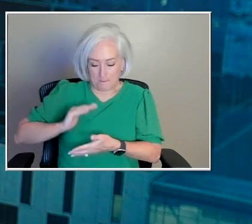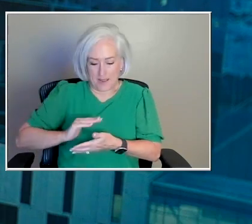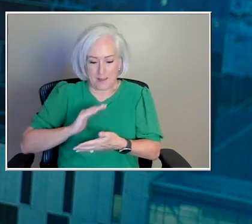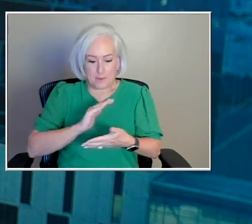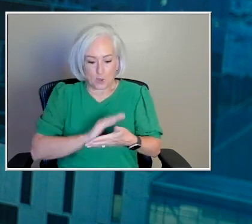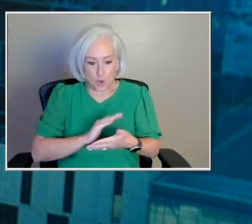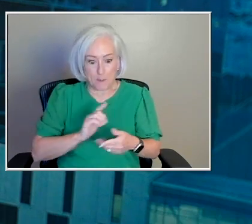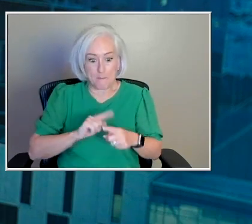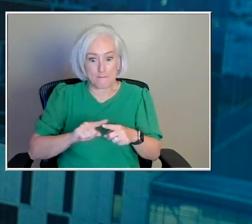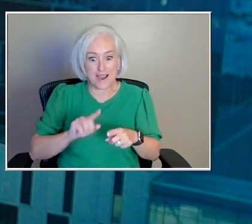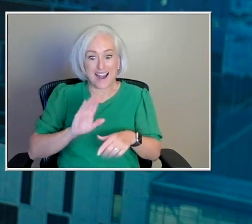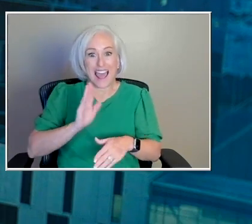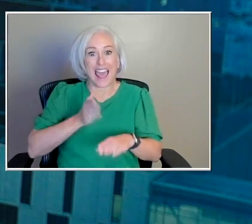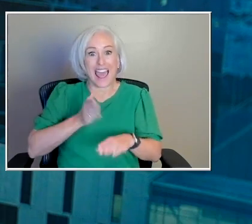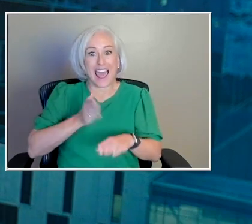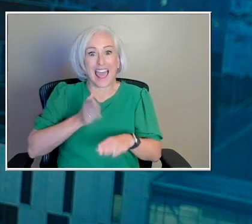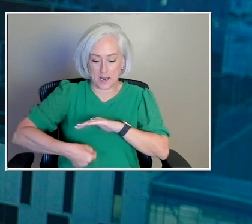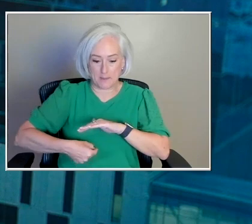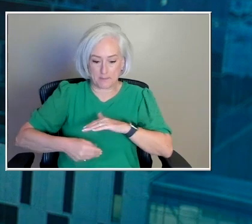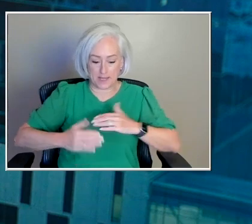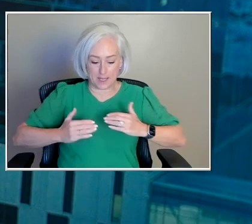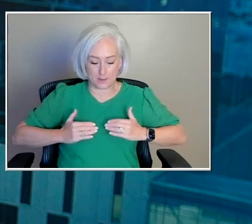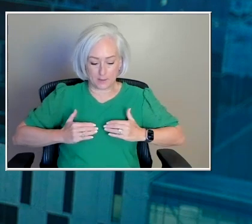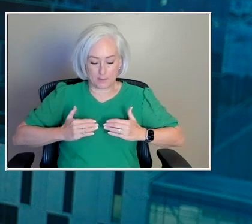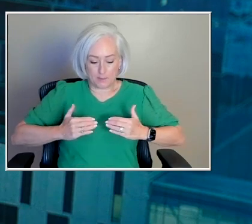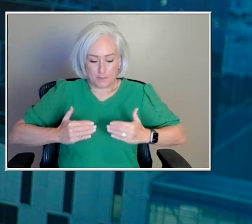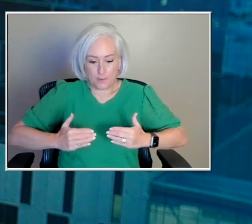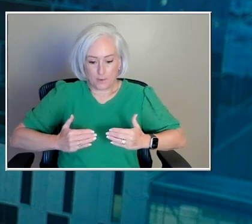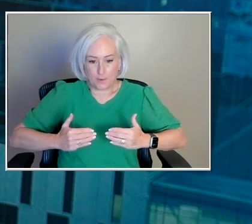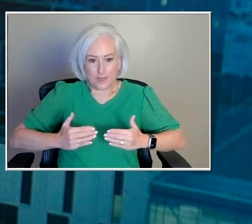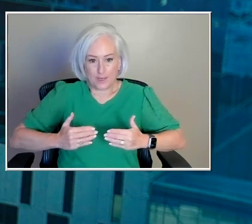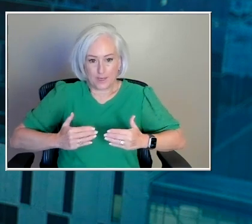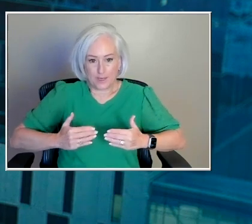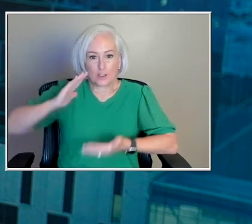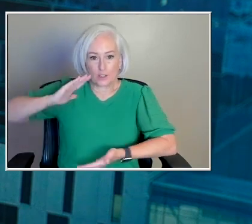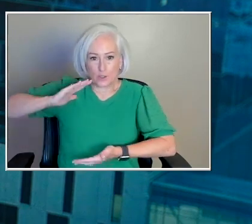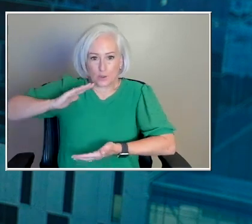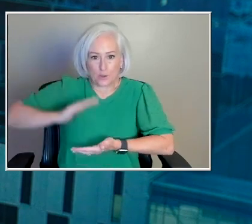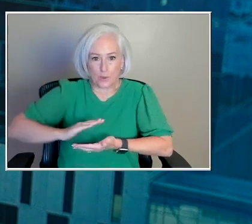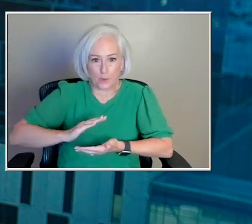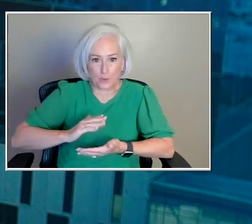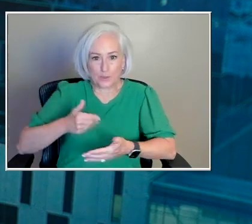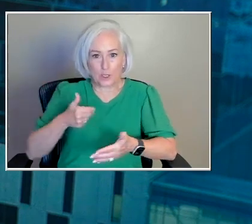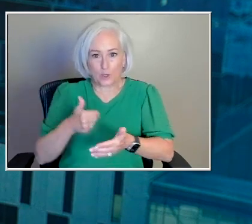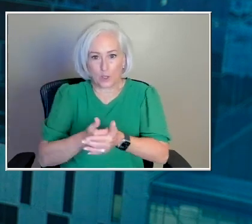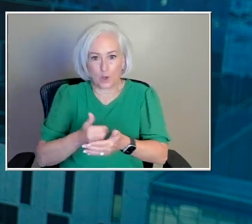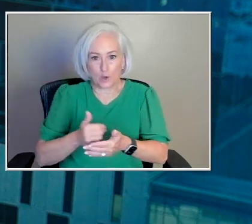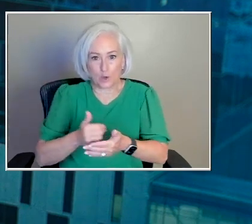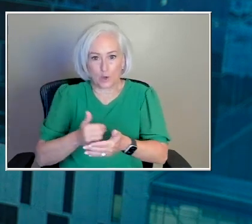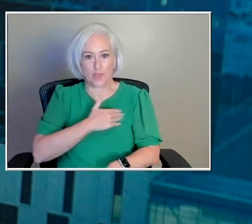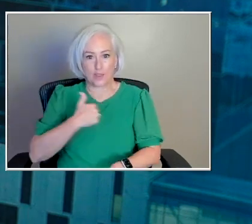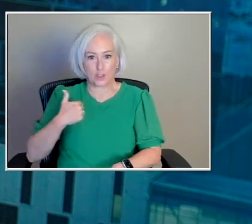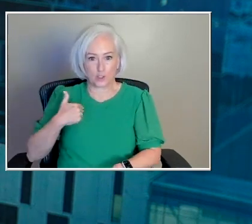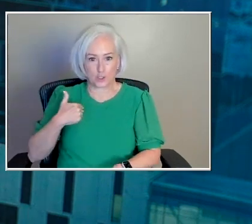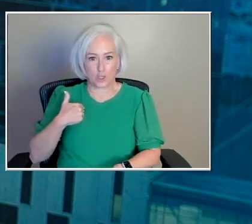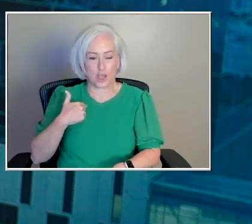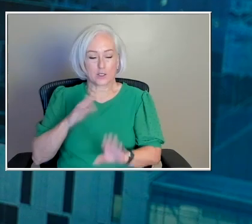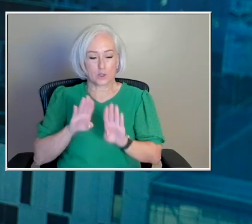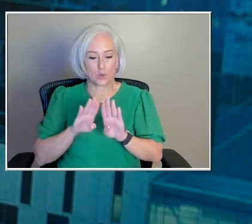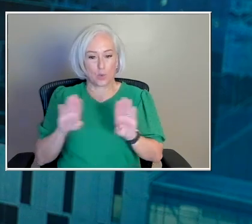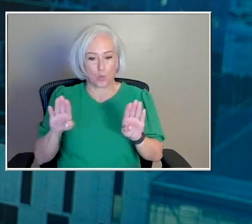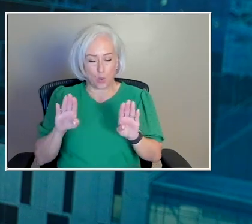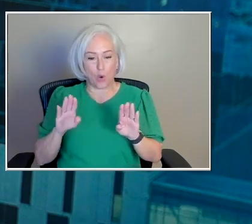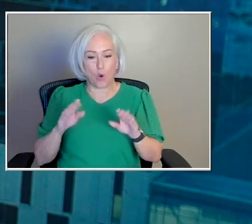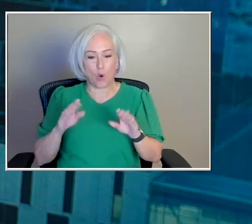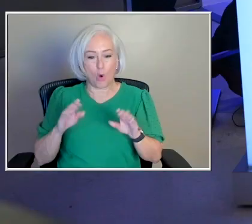posterior or closer to the chest wall type of cancer was identified. So it just really goes to show that implants are not going to be the deterrent for identifying a breast cancer